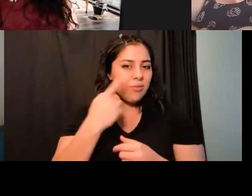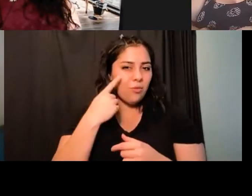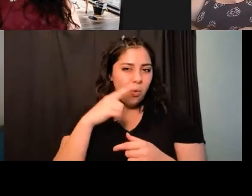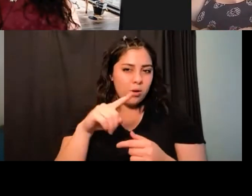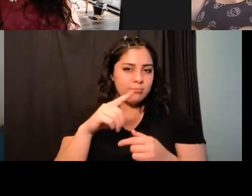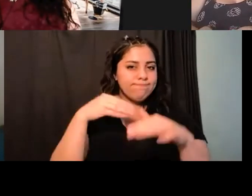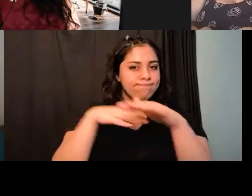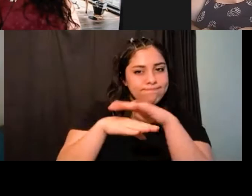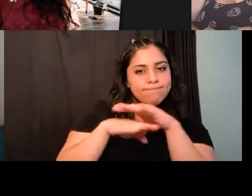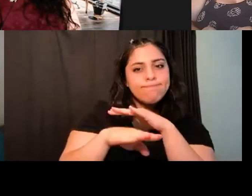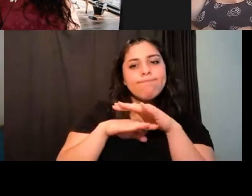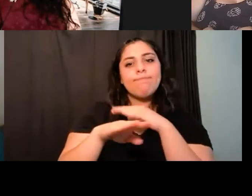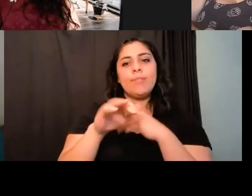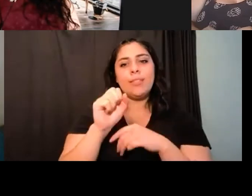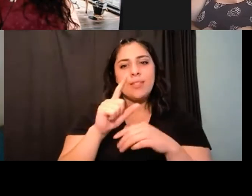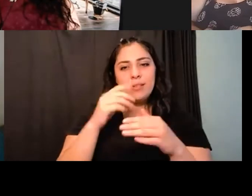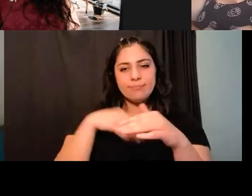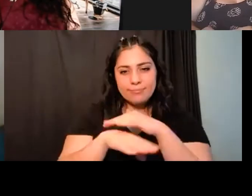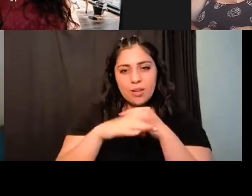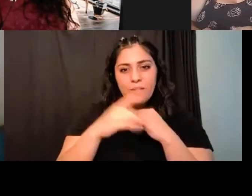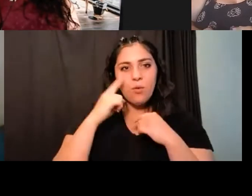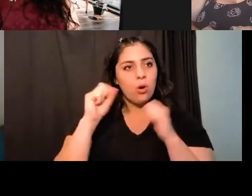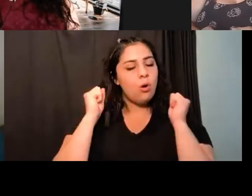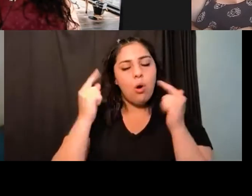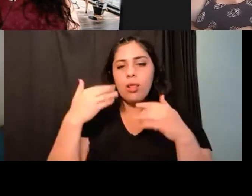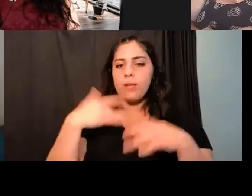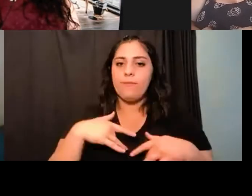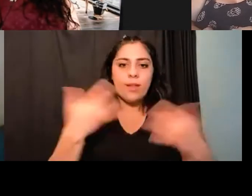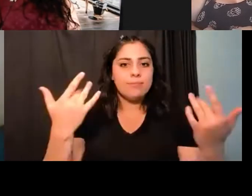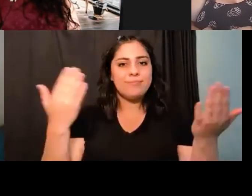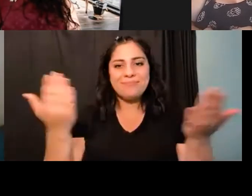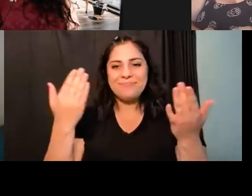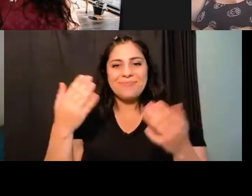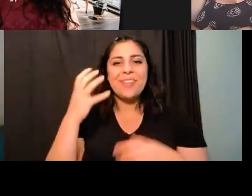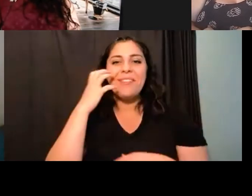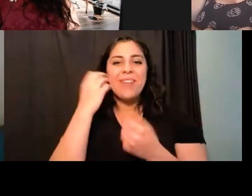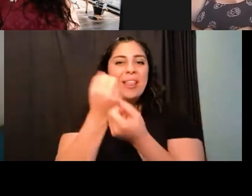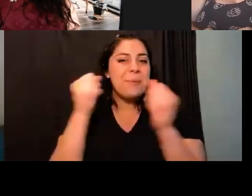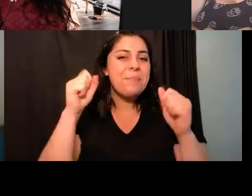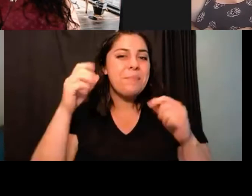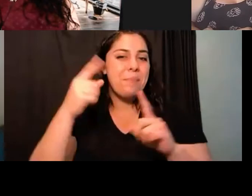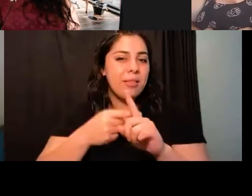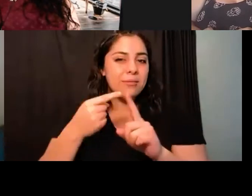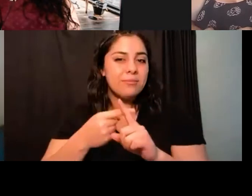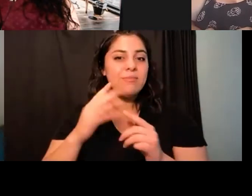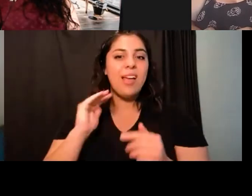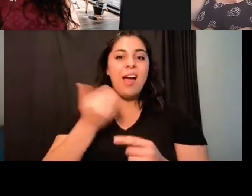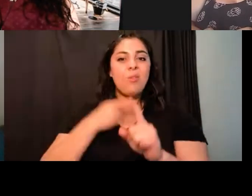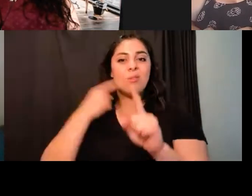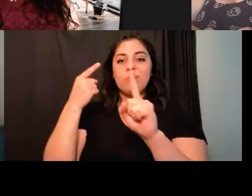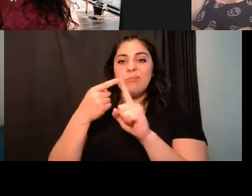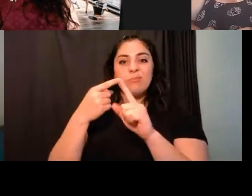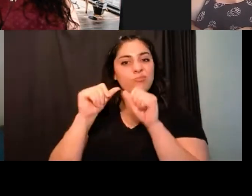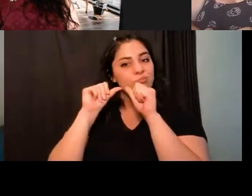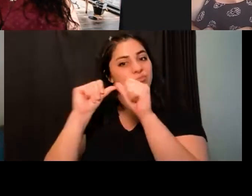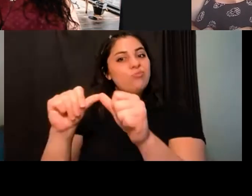able to provide ASL interpreting for all of our events during Fat Liberation Month. And our intention is to keep on working with them in